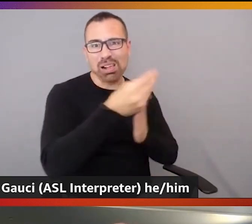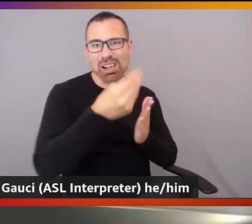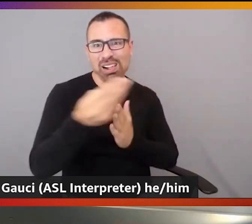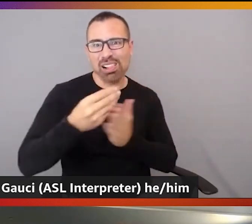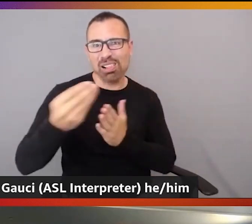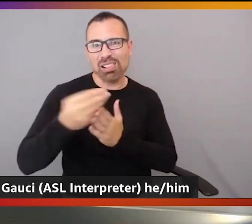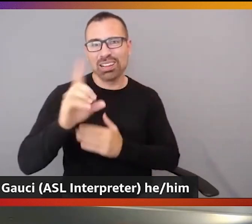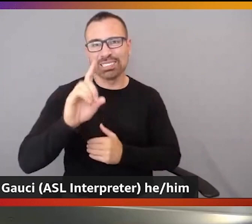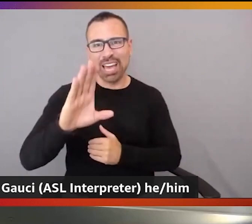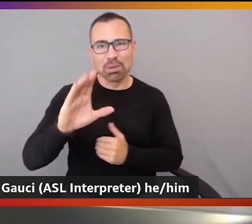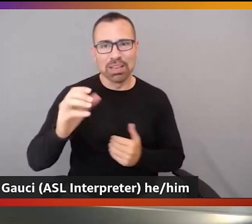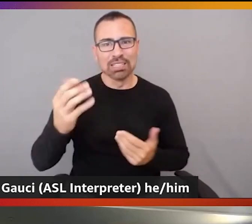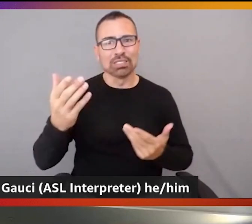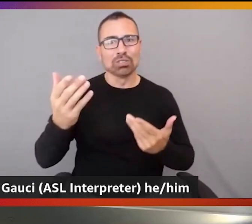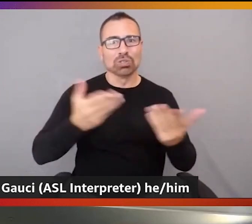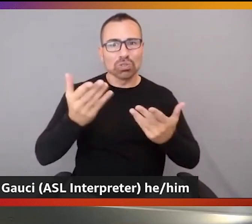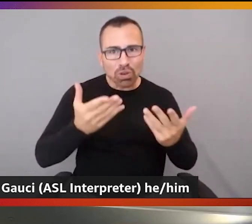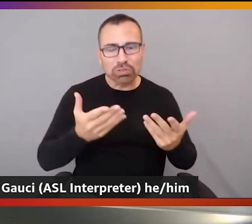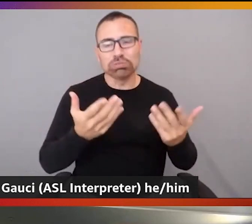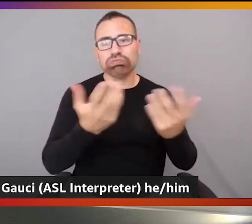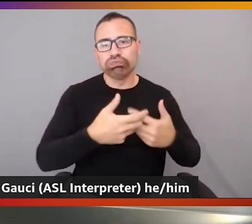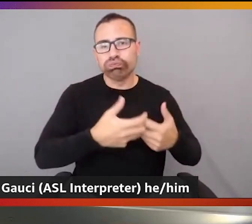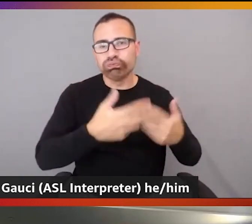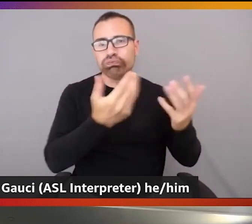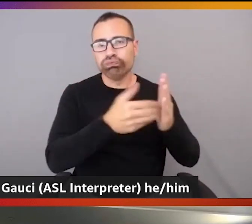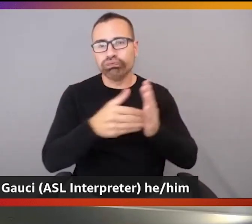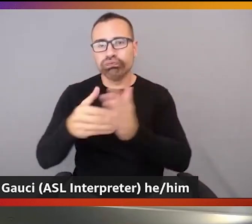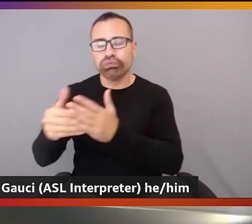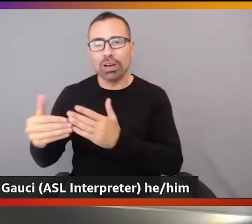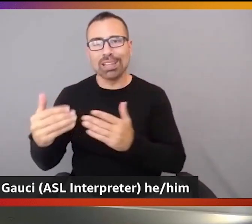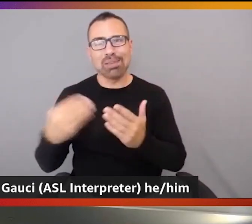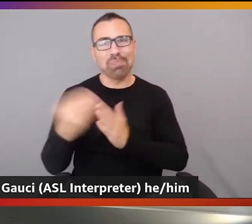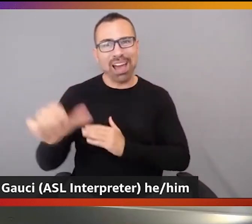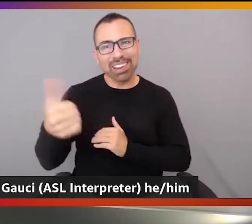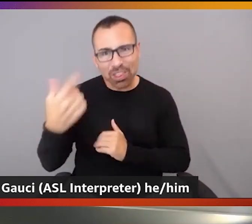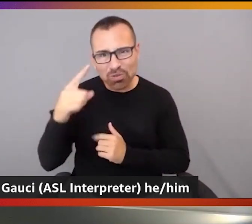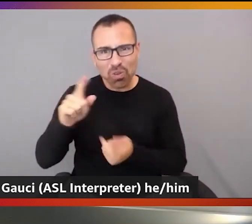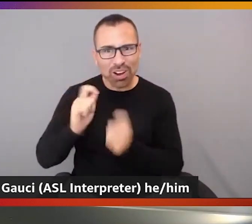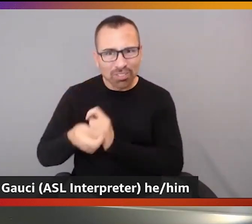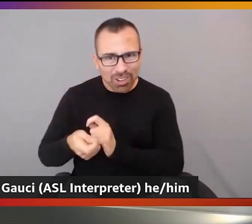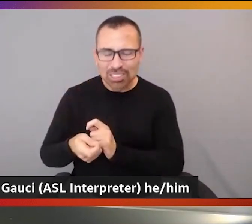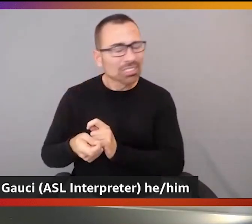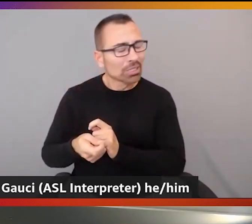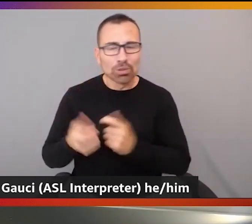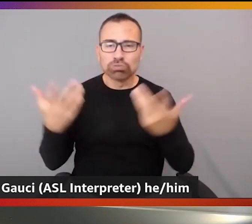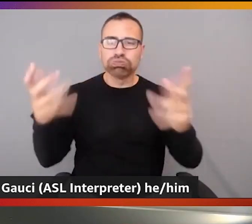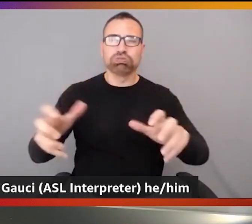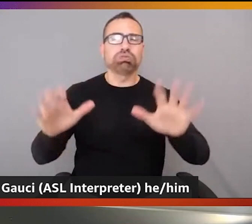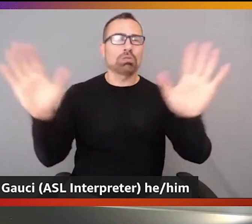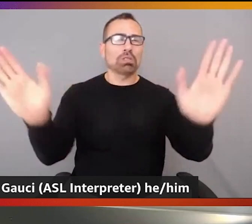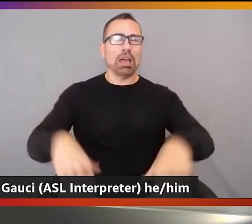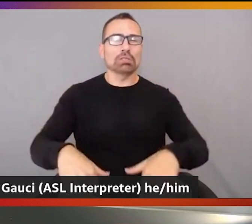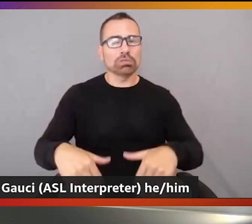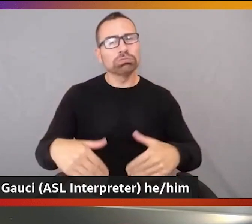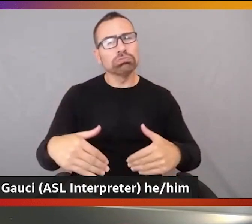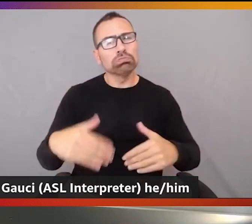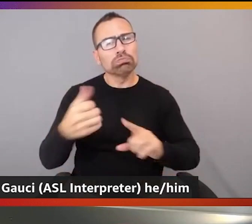but then have to buy some more servers to do the conversion. So can you talk a little bit more about that? Yeah, sure. So managed services